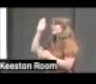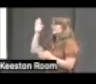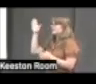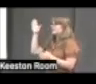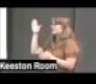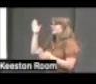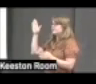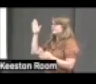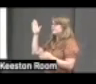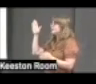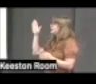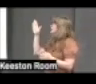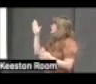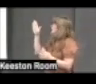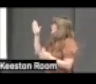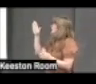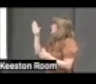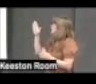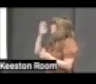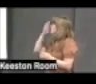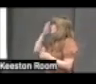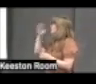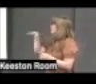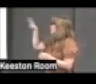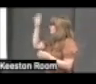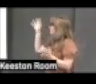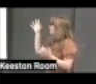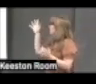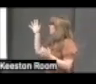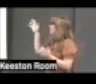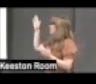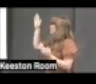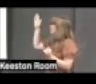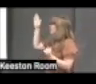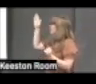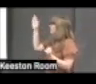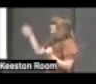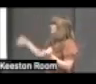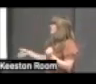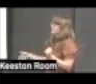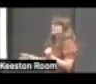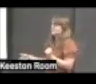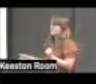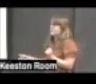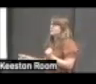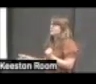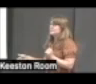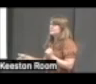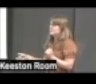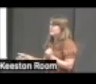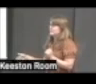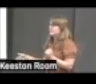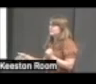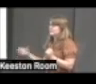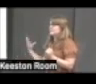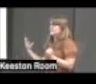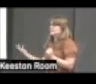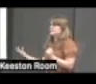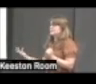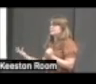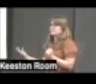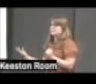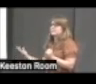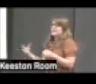had this huge overfishing sort of event, and the population plummeted because many of